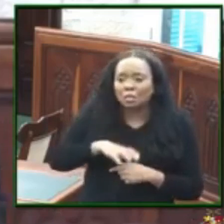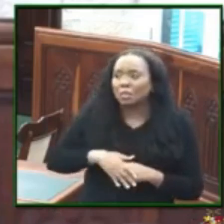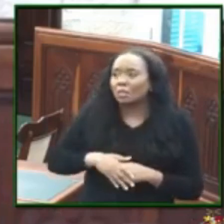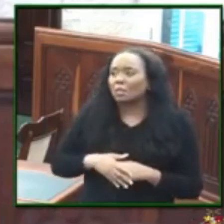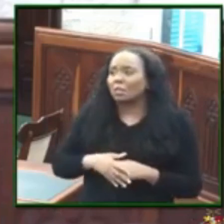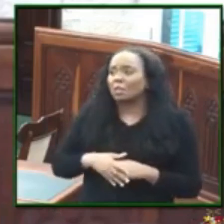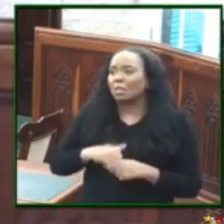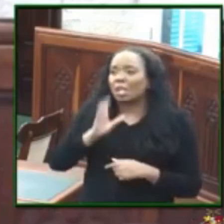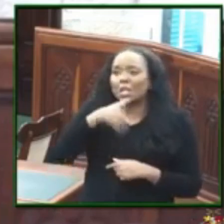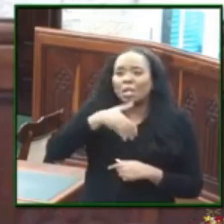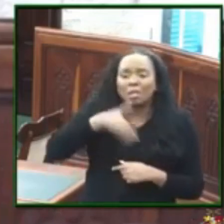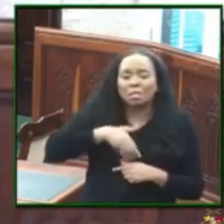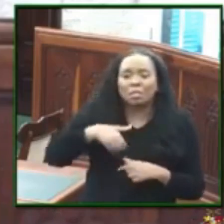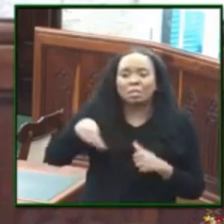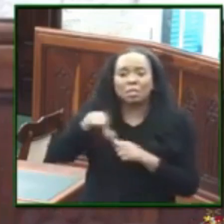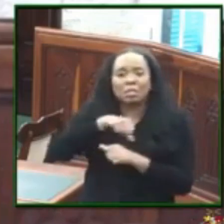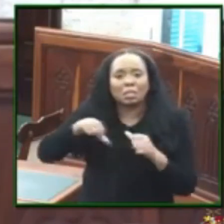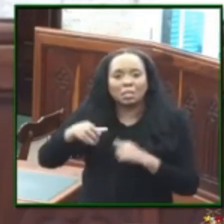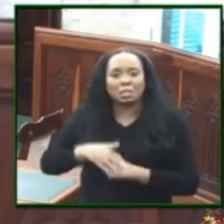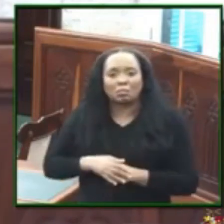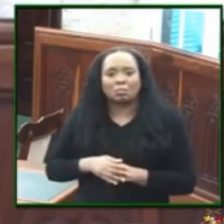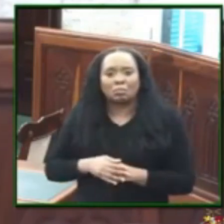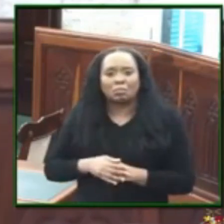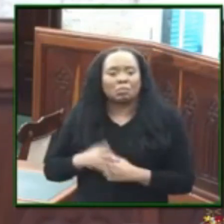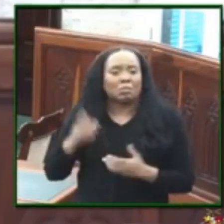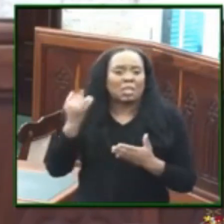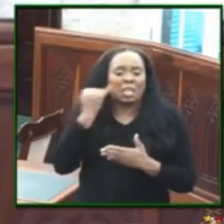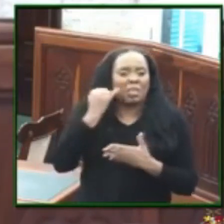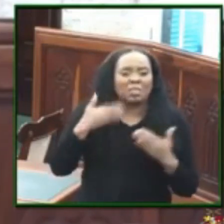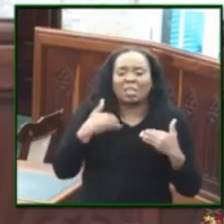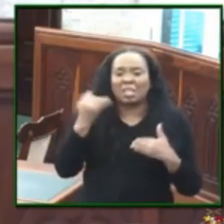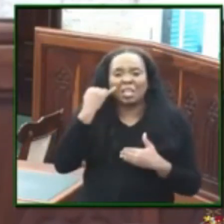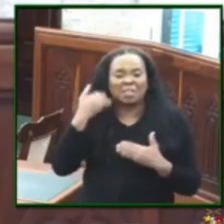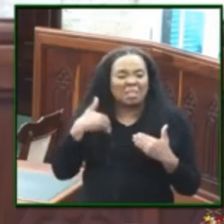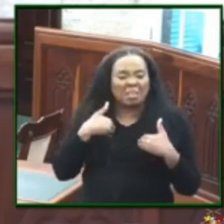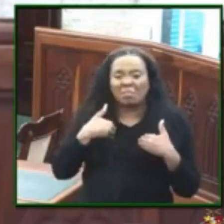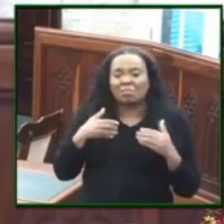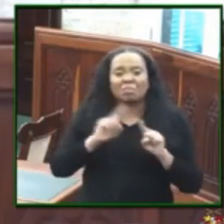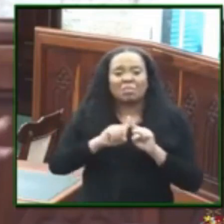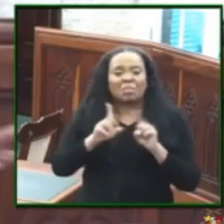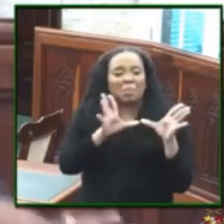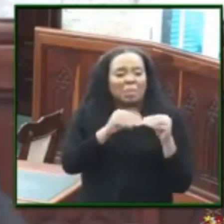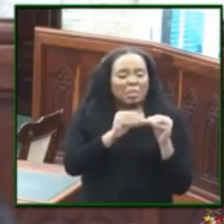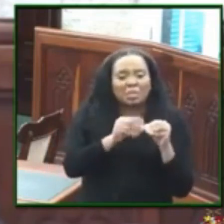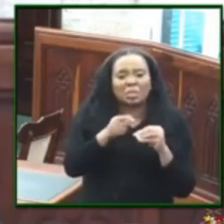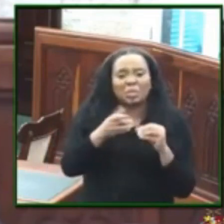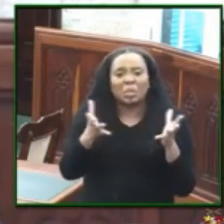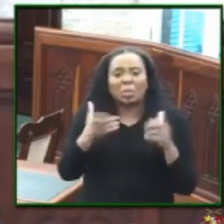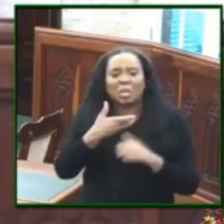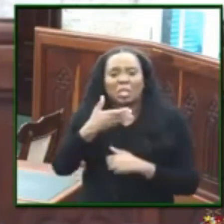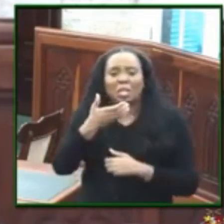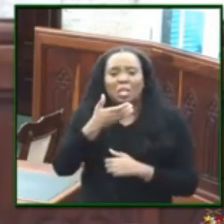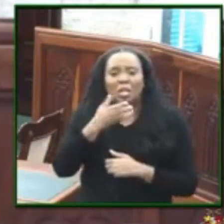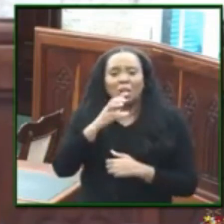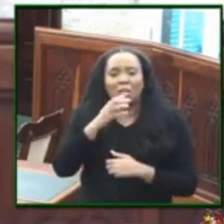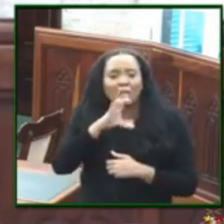branch meeting when you got 6 people up front laughing and carrying on and throwing the caps in the air, well, do that there. Parlement.